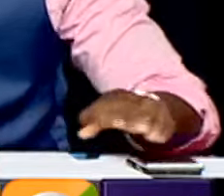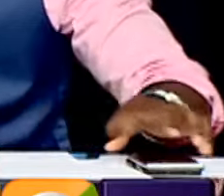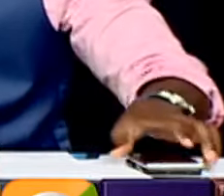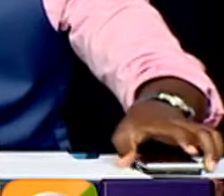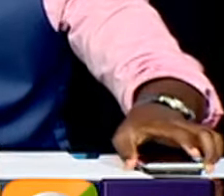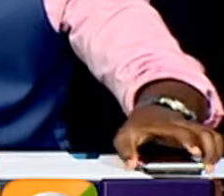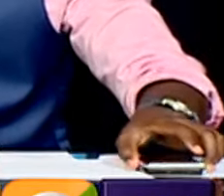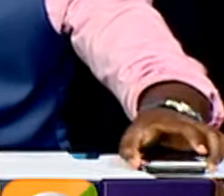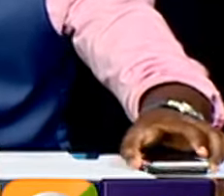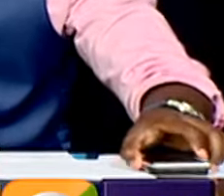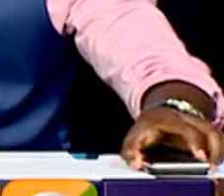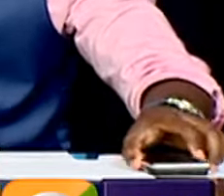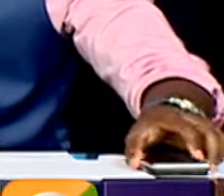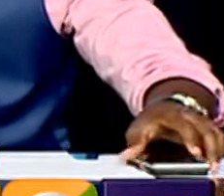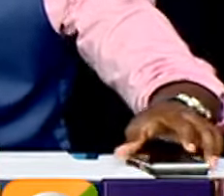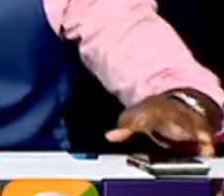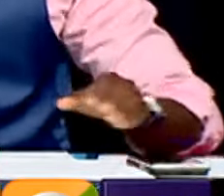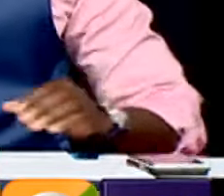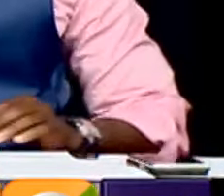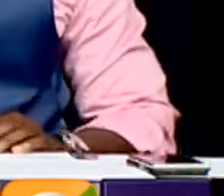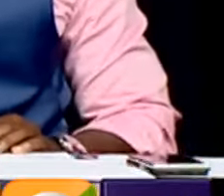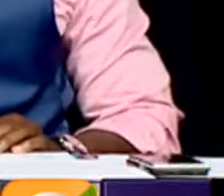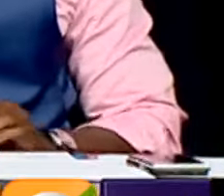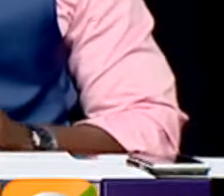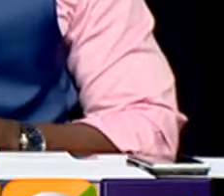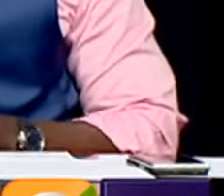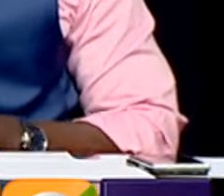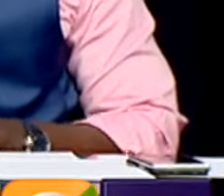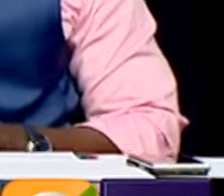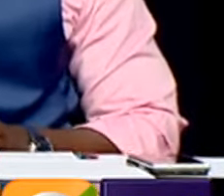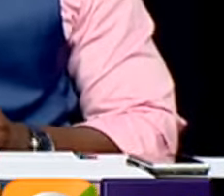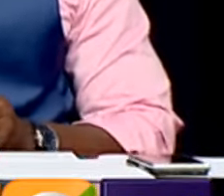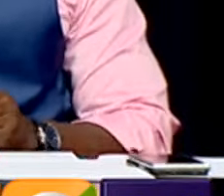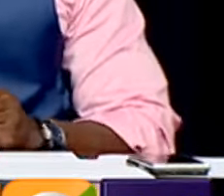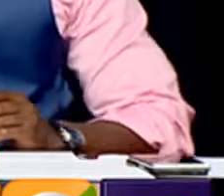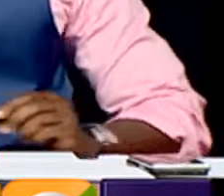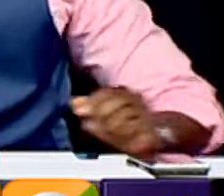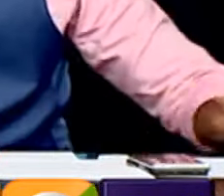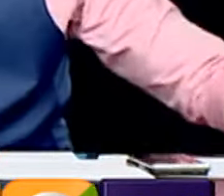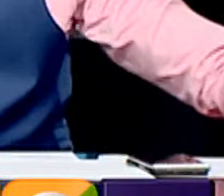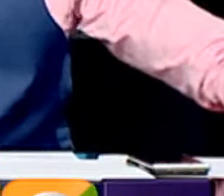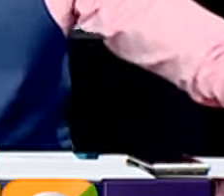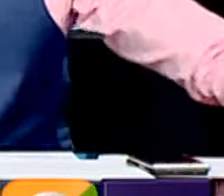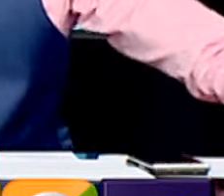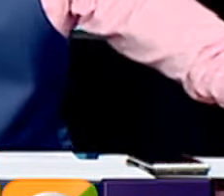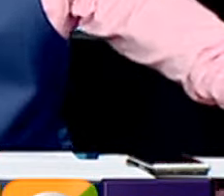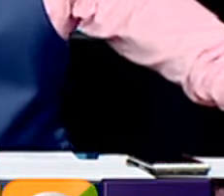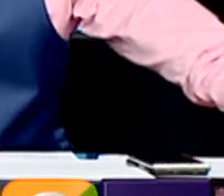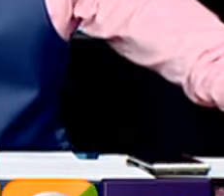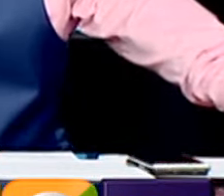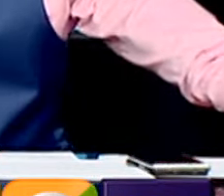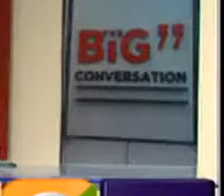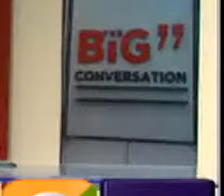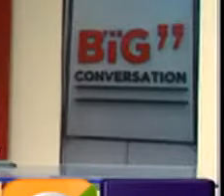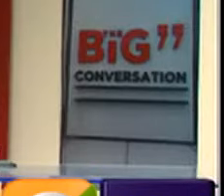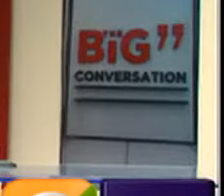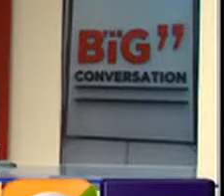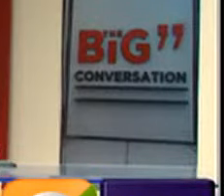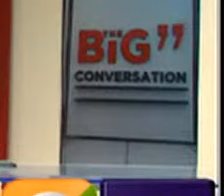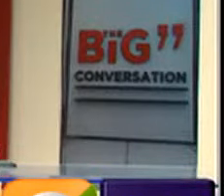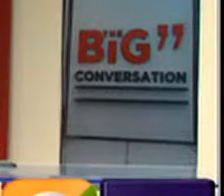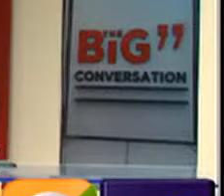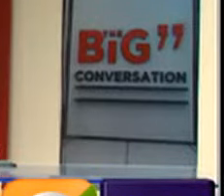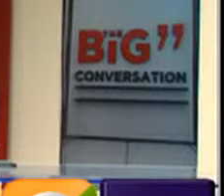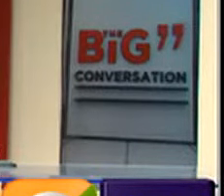unadhani kwamba kama wangeweza kutumia swali lao vizuri wangepata kuweza kuwakilisha yale ambayo katika nafsi yako, lakini tuzungumza hayo na mengine. Nafikiri bado mdeso